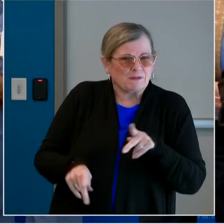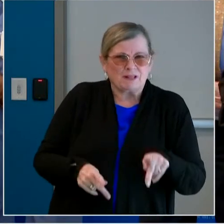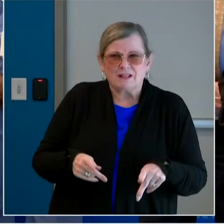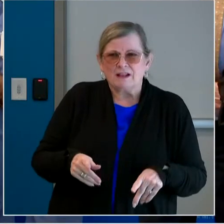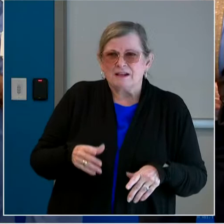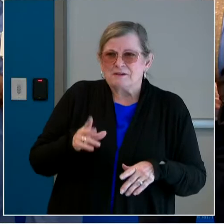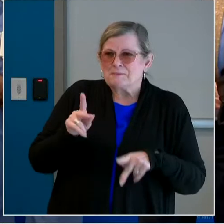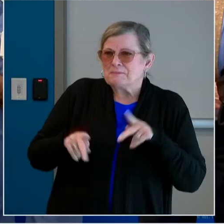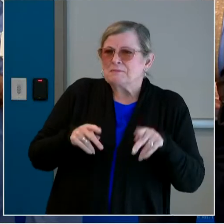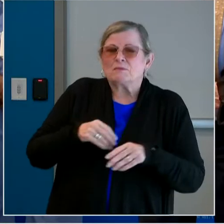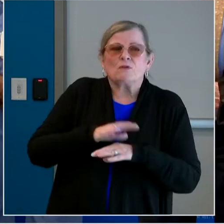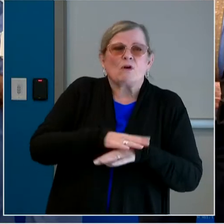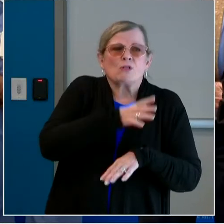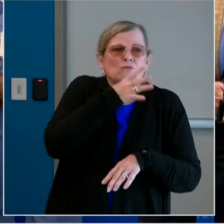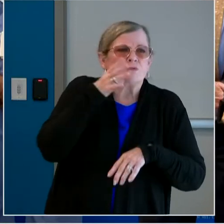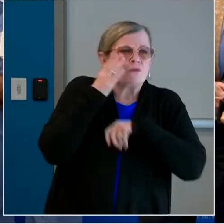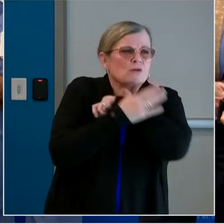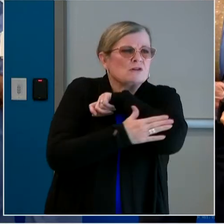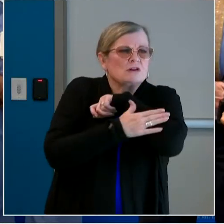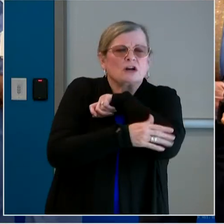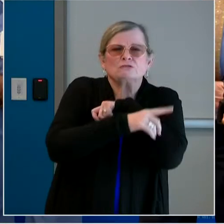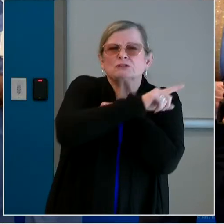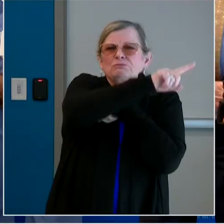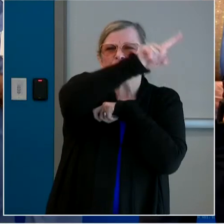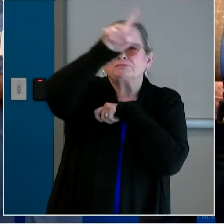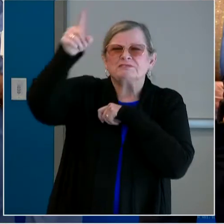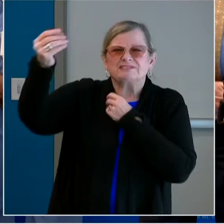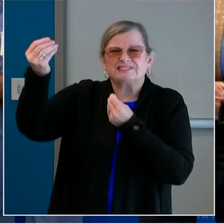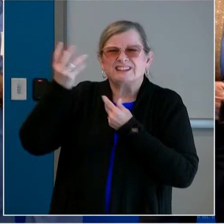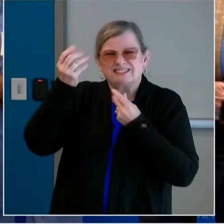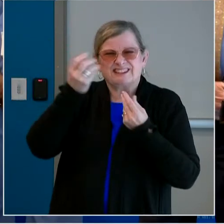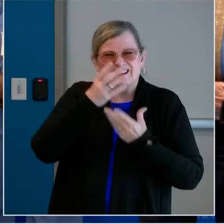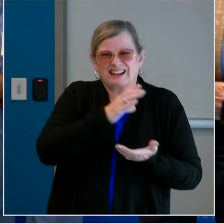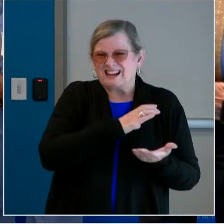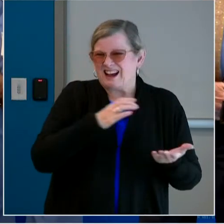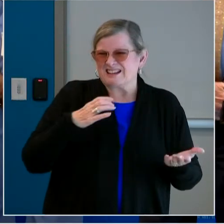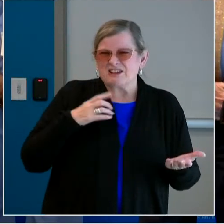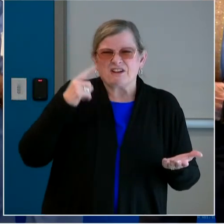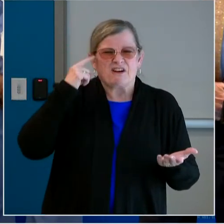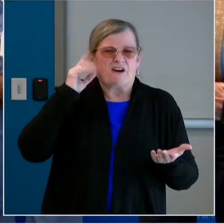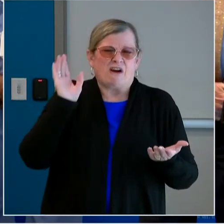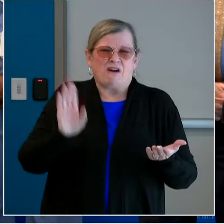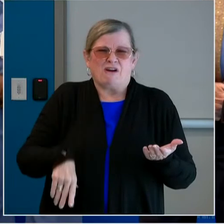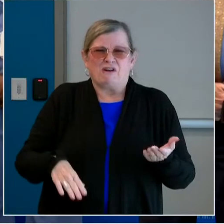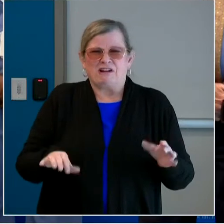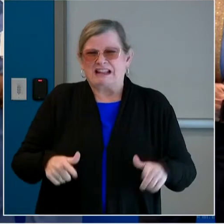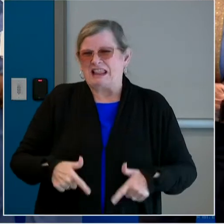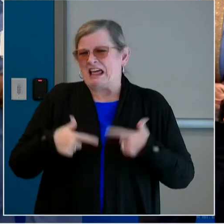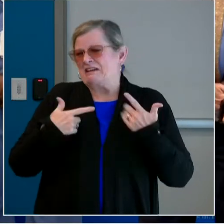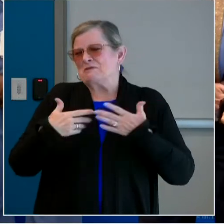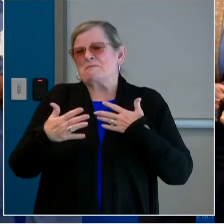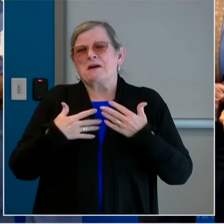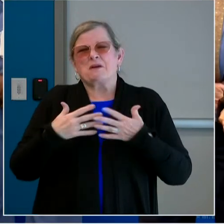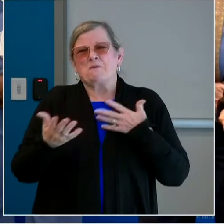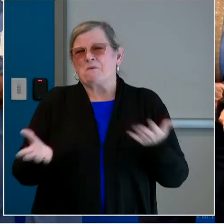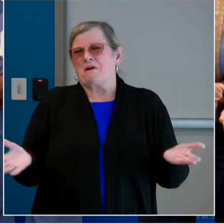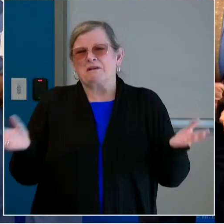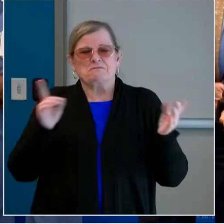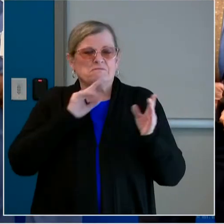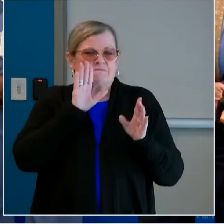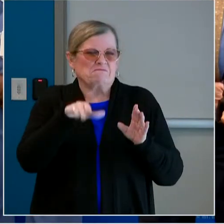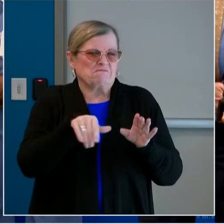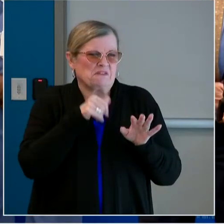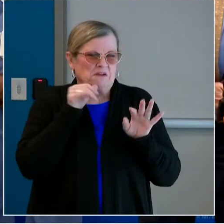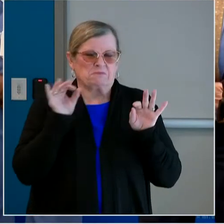patients that their wishes, that their lives don't matter to the justices who believe the state should have the power to control an individual's autonomy and